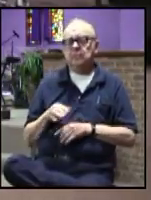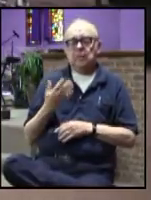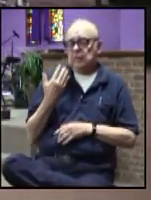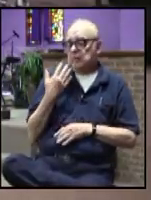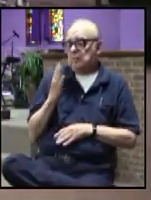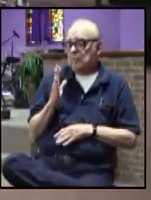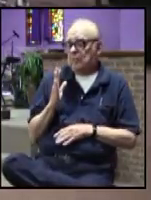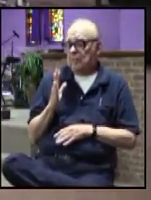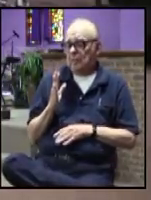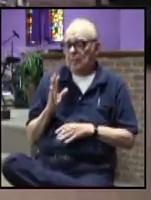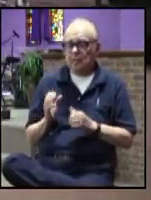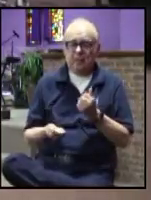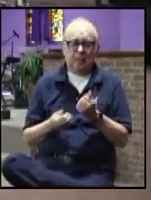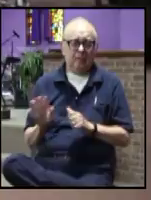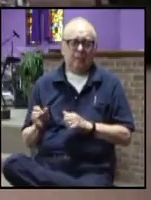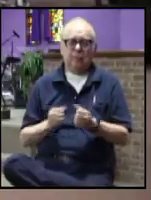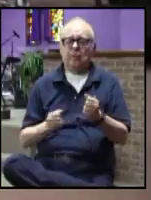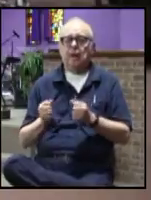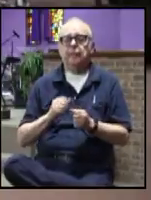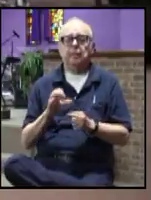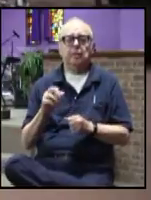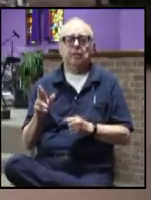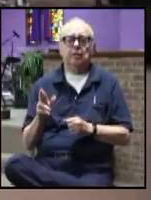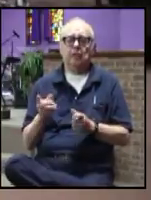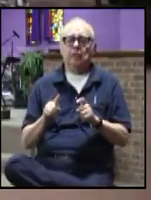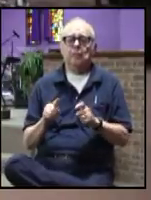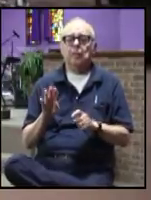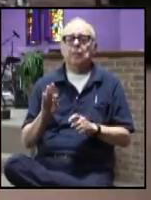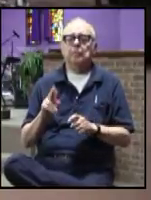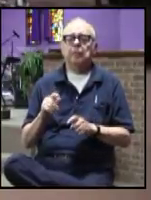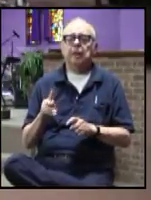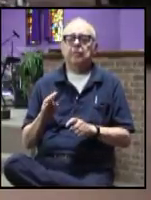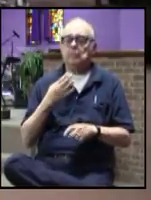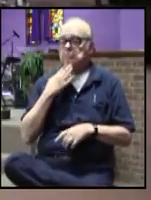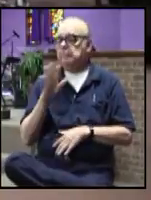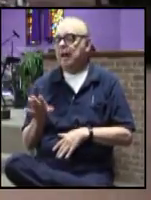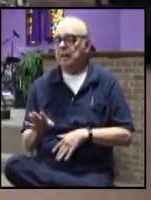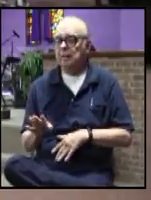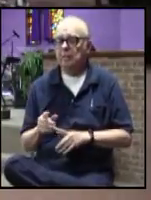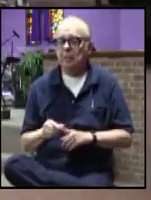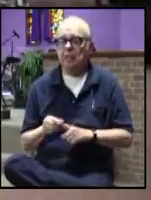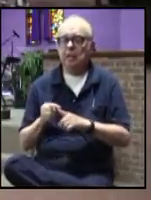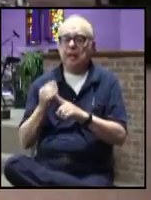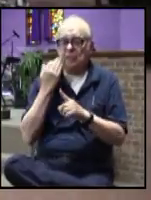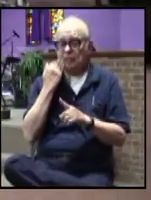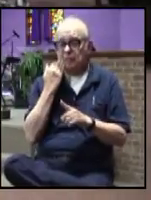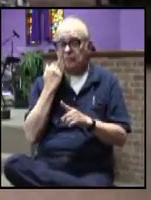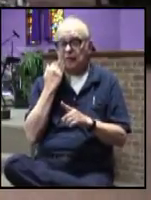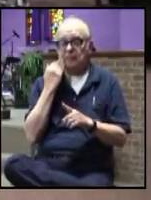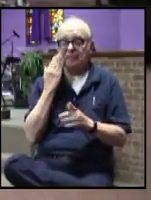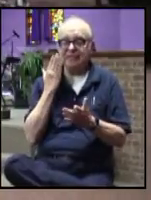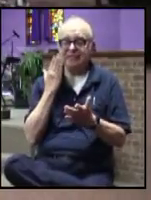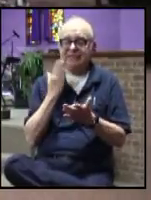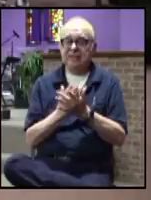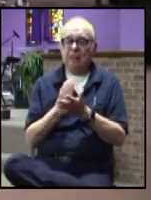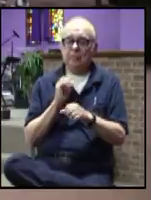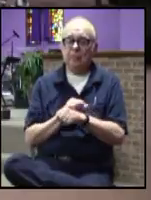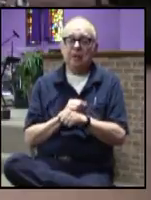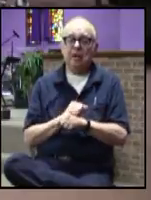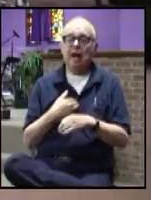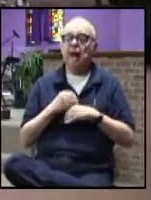want to drive your car around when the brakes are bad, especially if they've gone out and you don't have